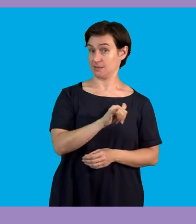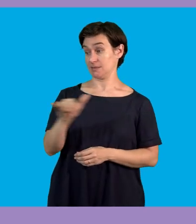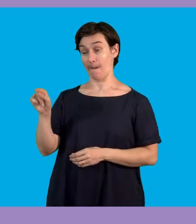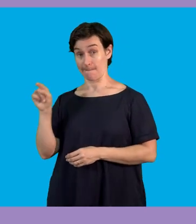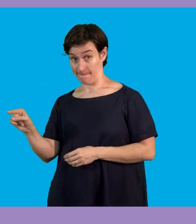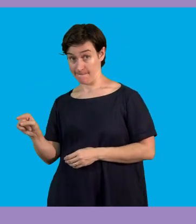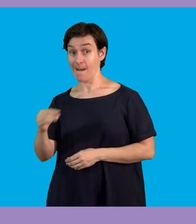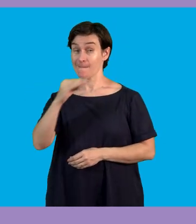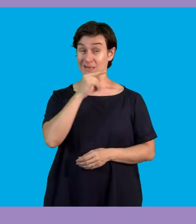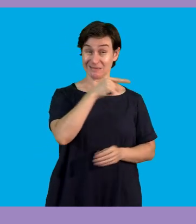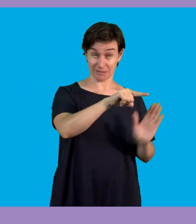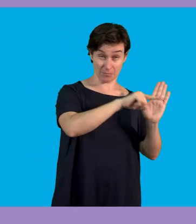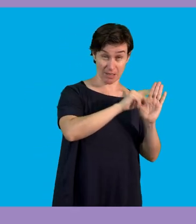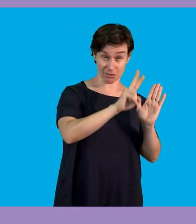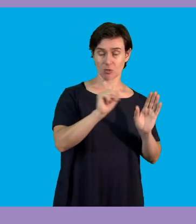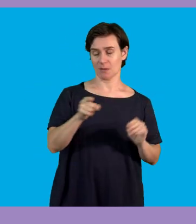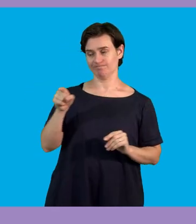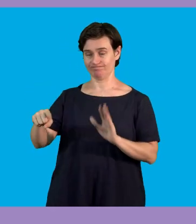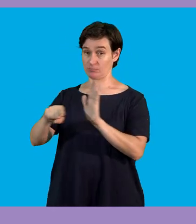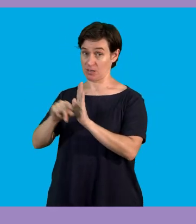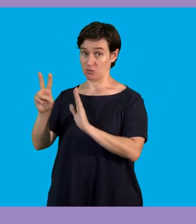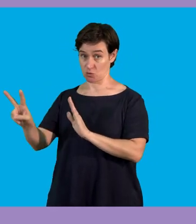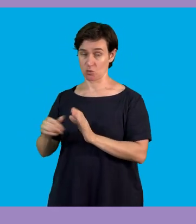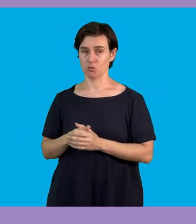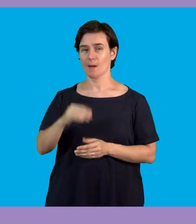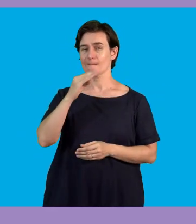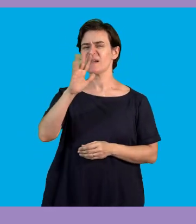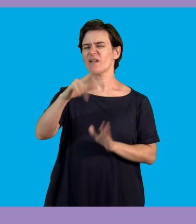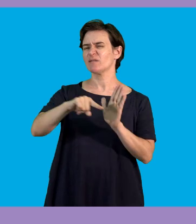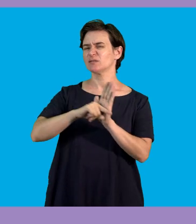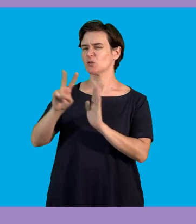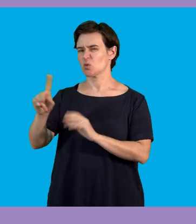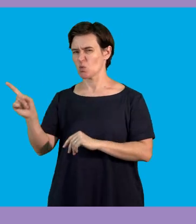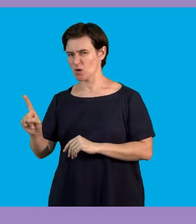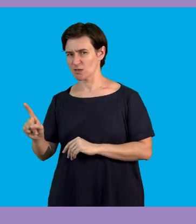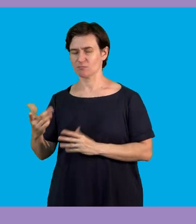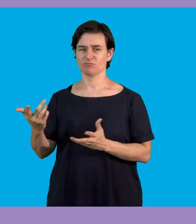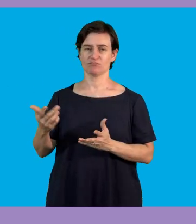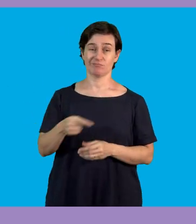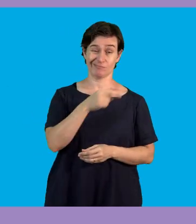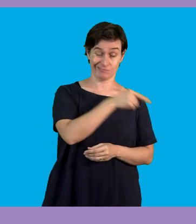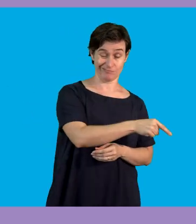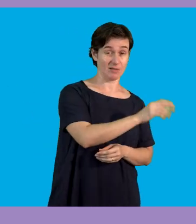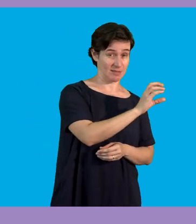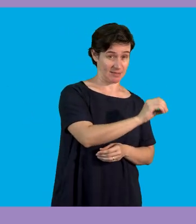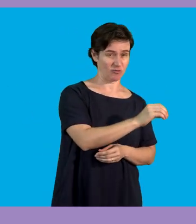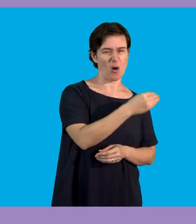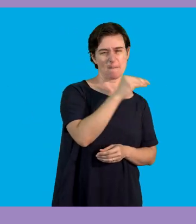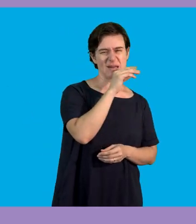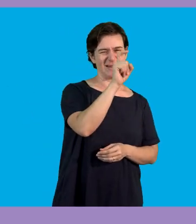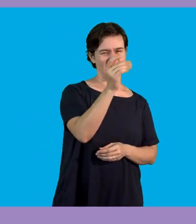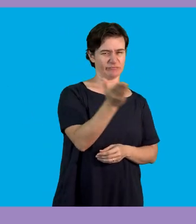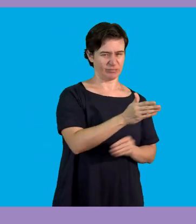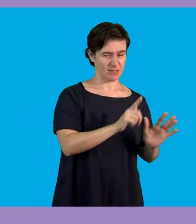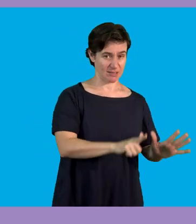is subtract 2, so we're going to subtract 2 on the right as well. And so 2 subtract 2 is 0, which leaves us with